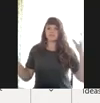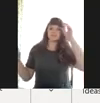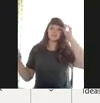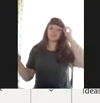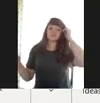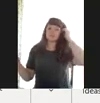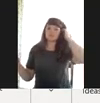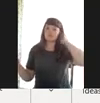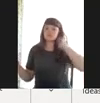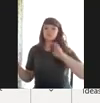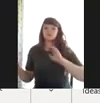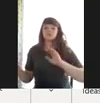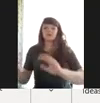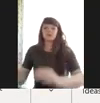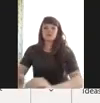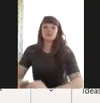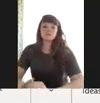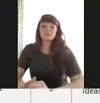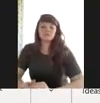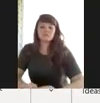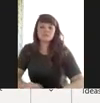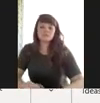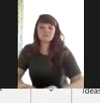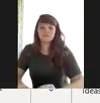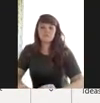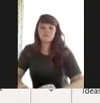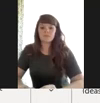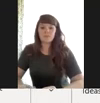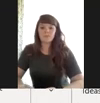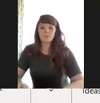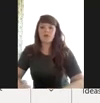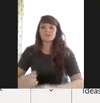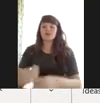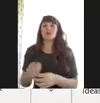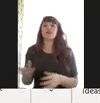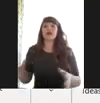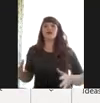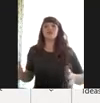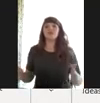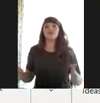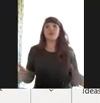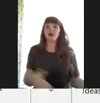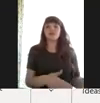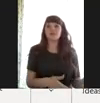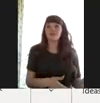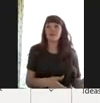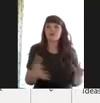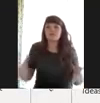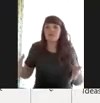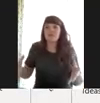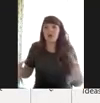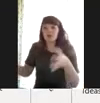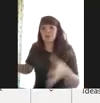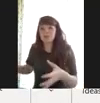Think of the subdivision on the chart. Position in Adam and position in Christ. Right, so I'm trying to think. I don't want to say unsaved. I don't want to